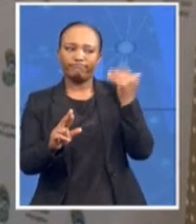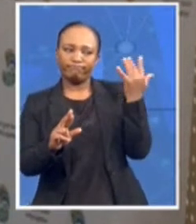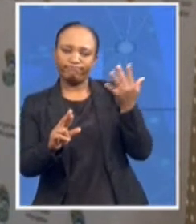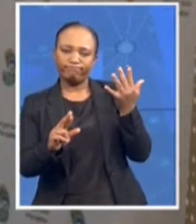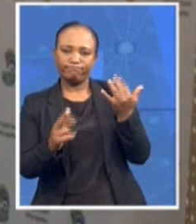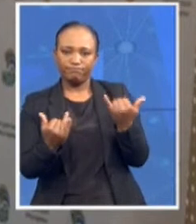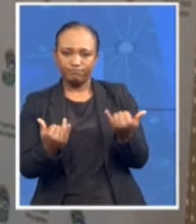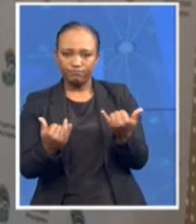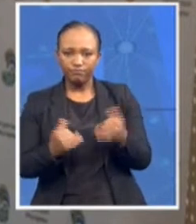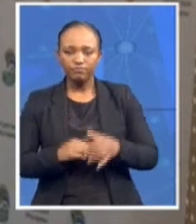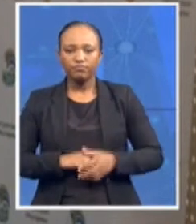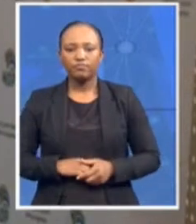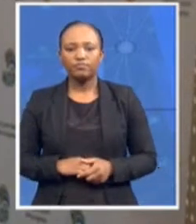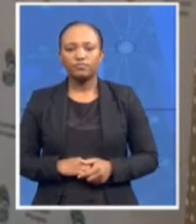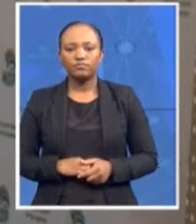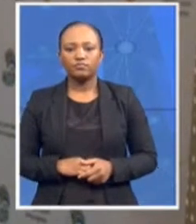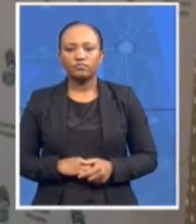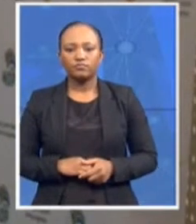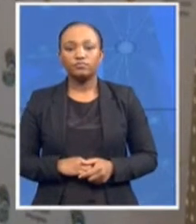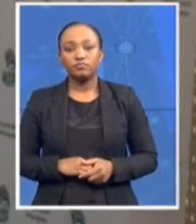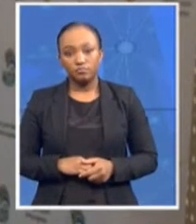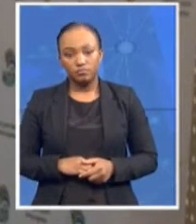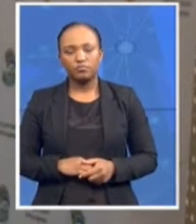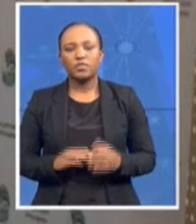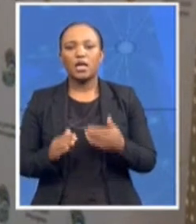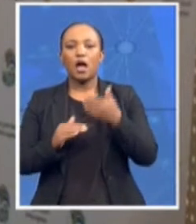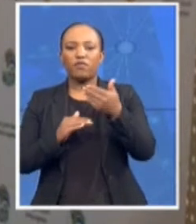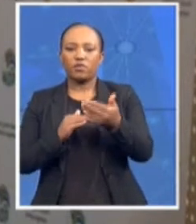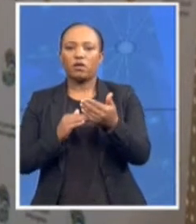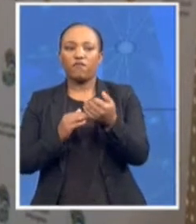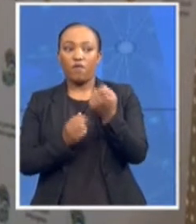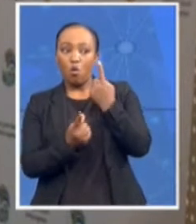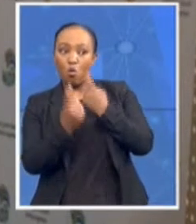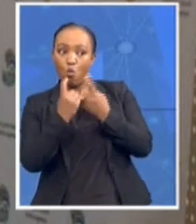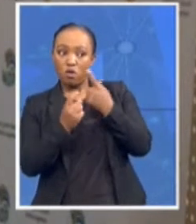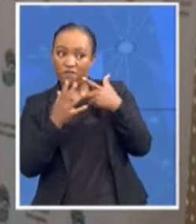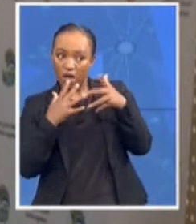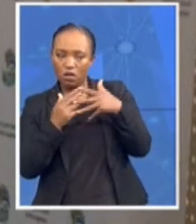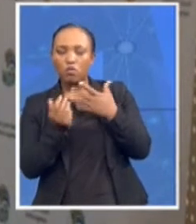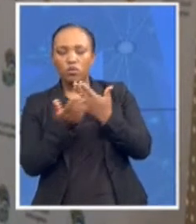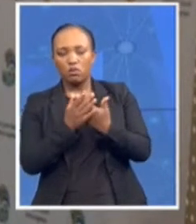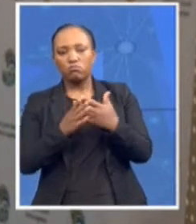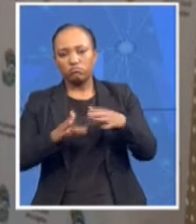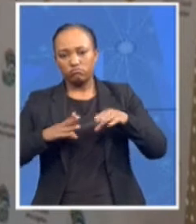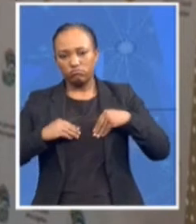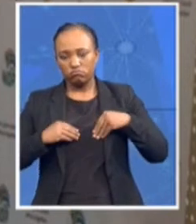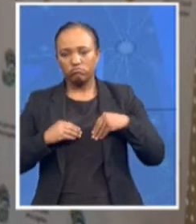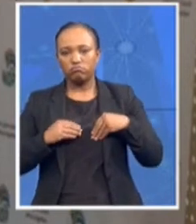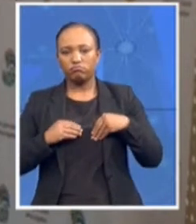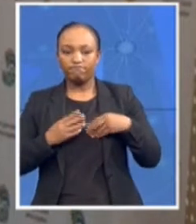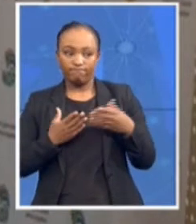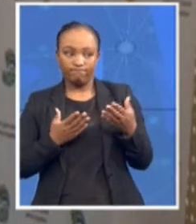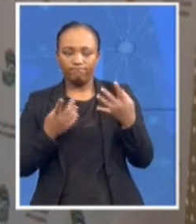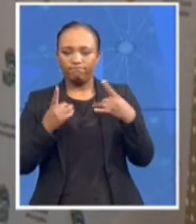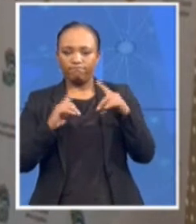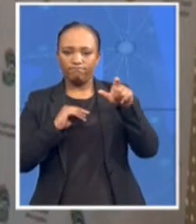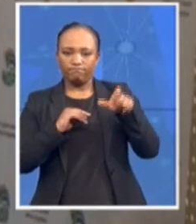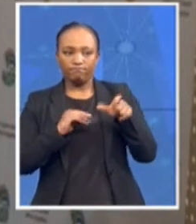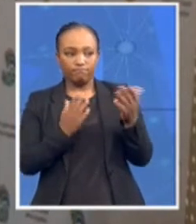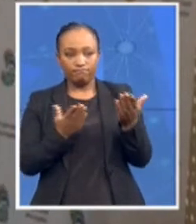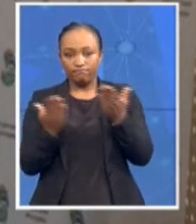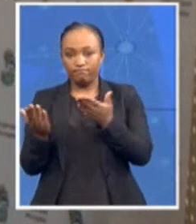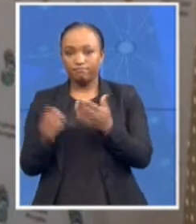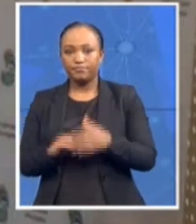take questions after that if there are any questions. Chairperson, you can come to the floor. Thank you very much.